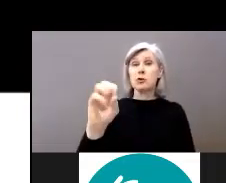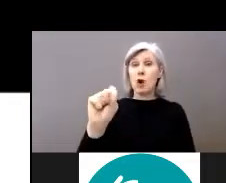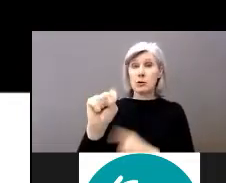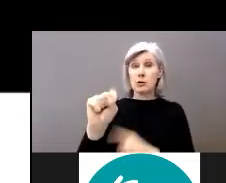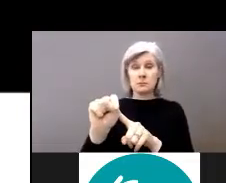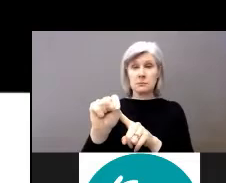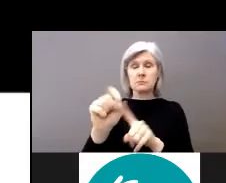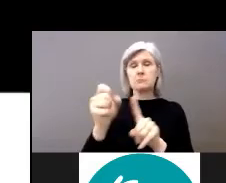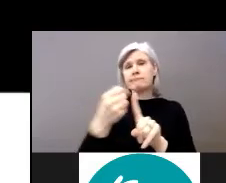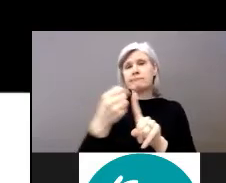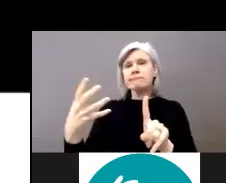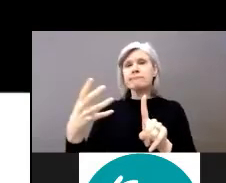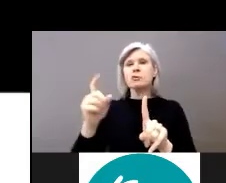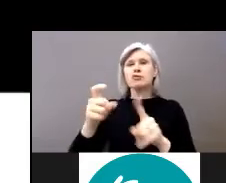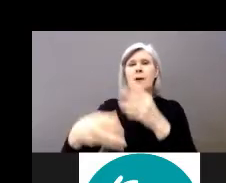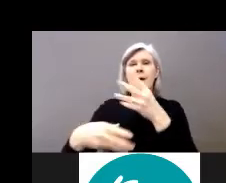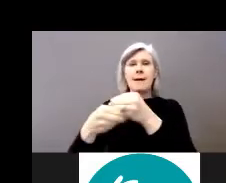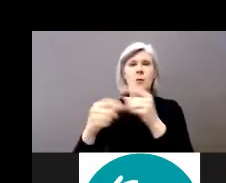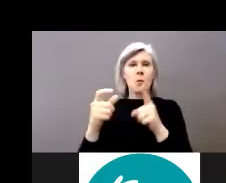today.